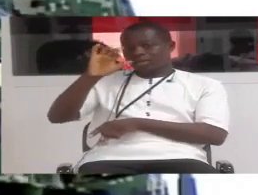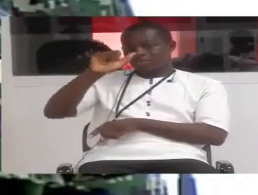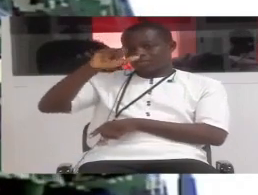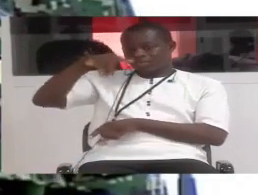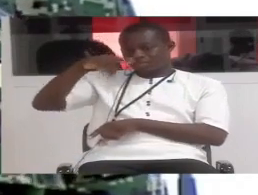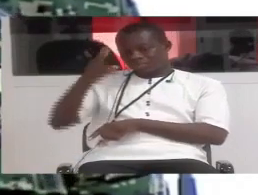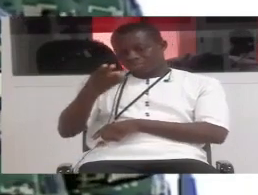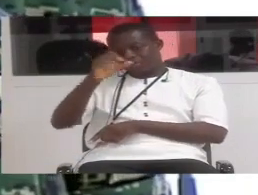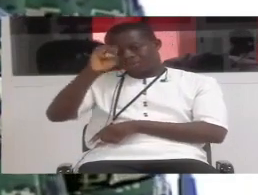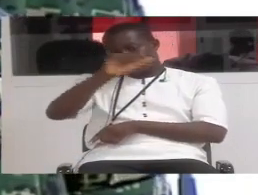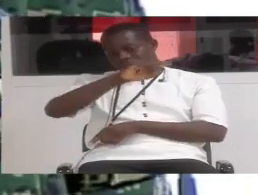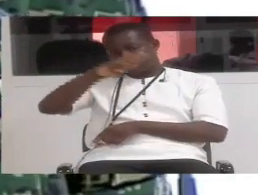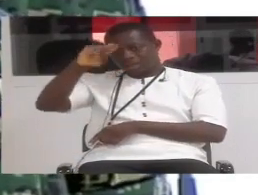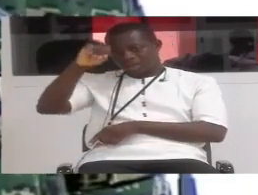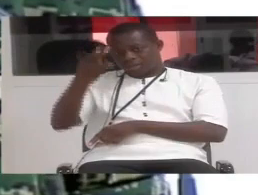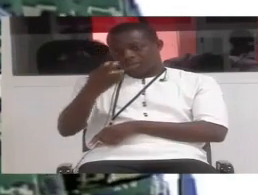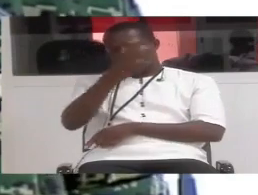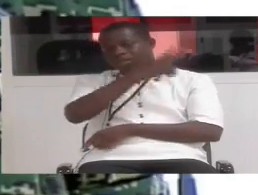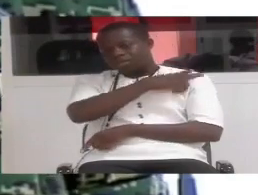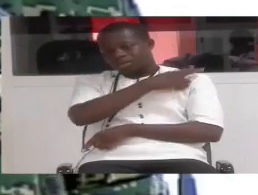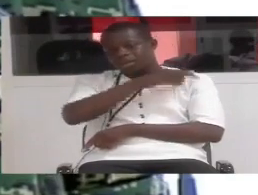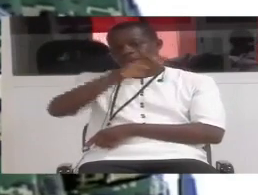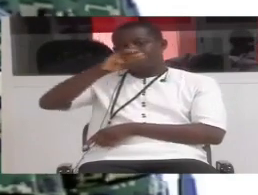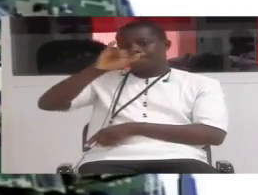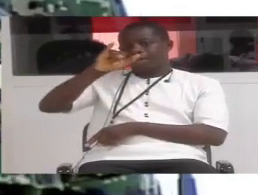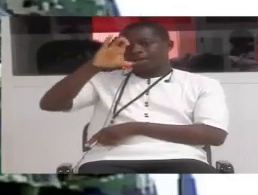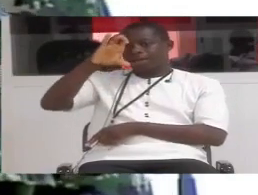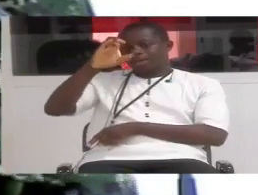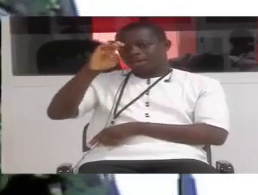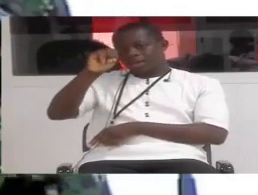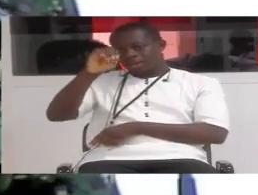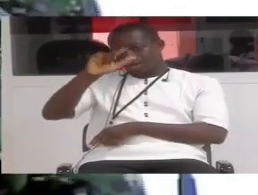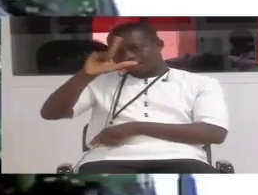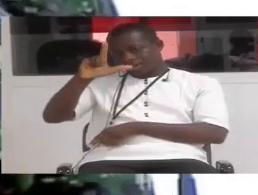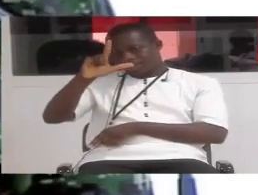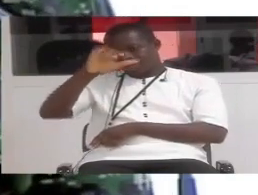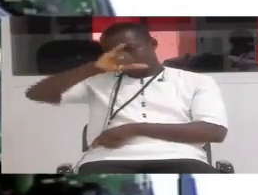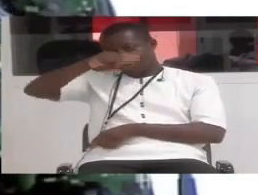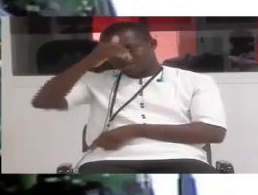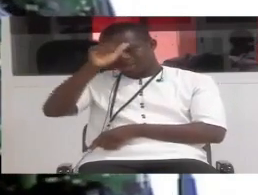lieutenant mustafa sane lieutenant michael kori michael jata sorry lieutenant michael jata